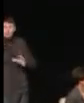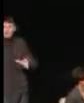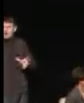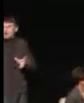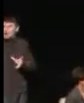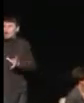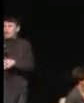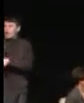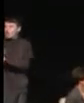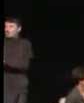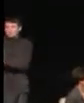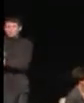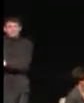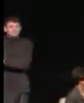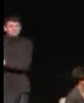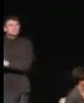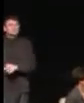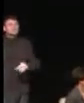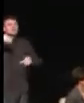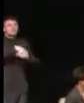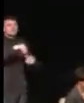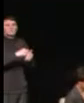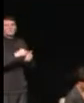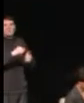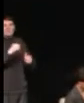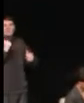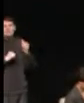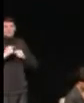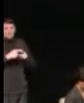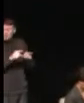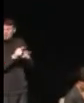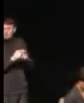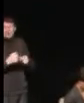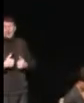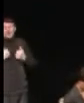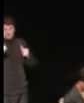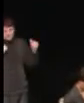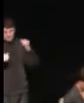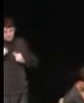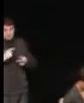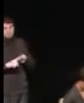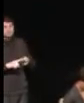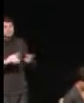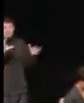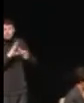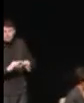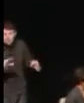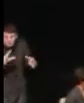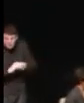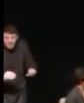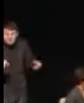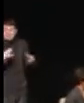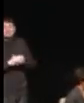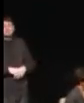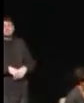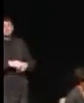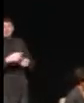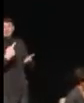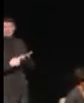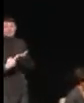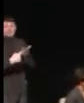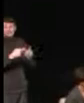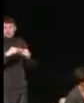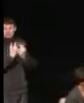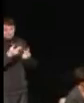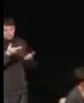visitor experience within the theater, as well as live performances, storytelling, discussion groups, and so on.